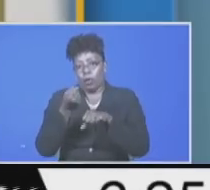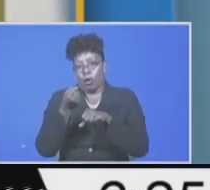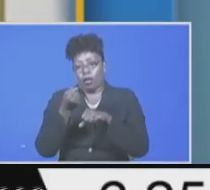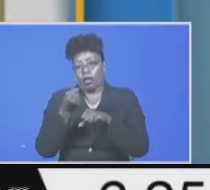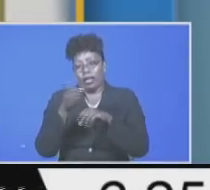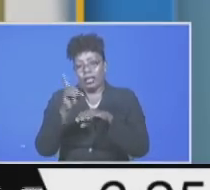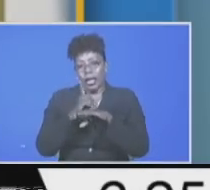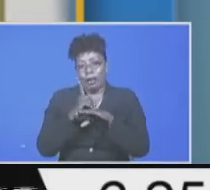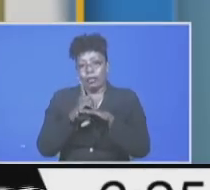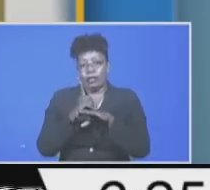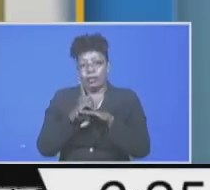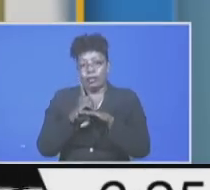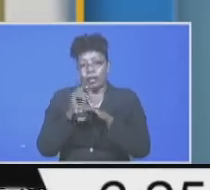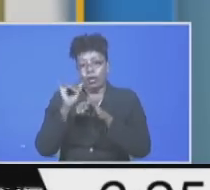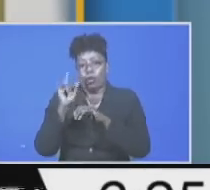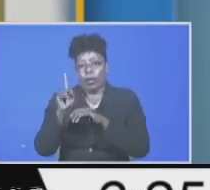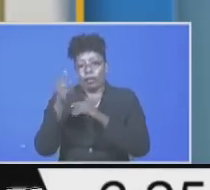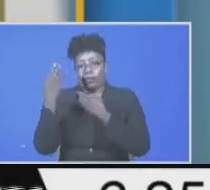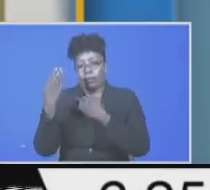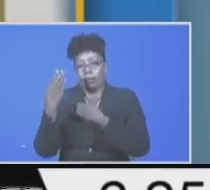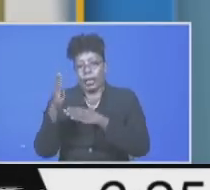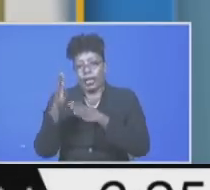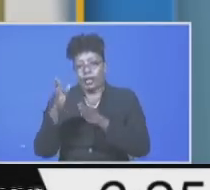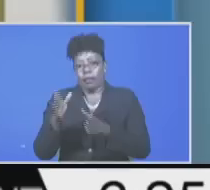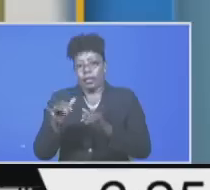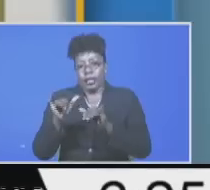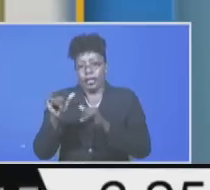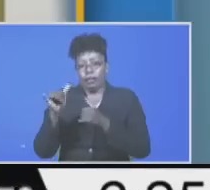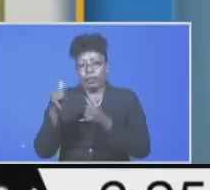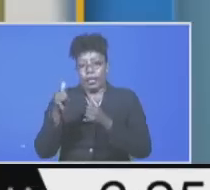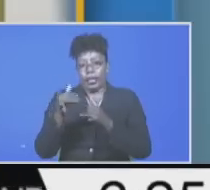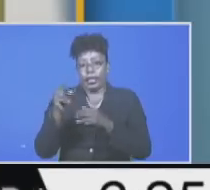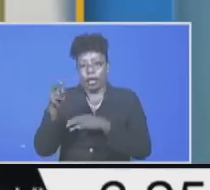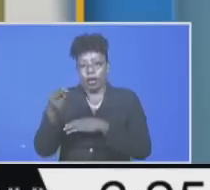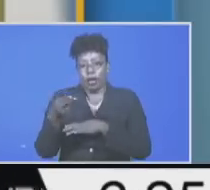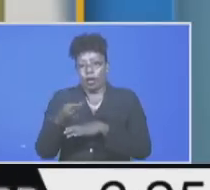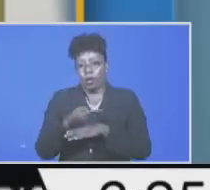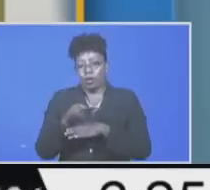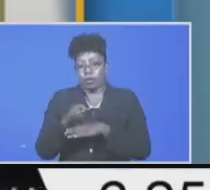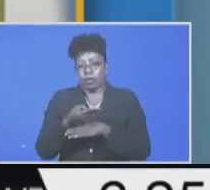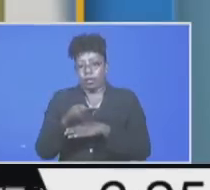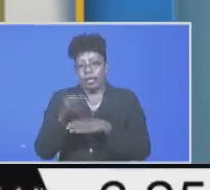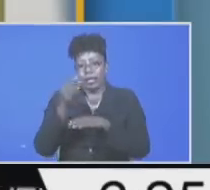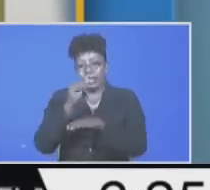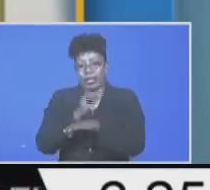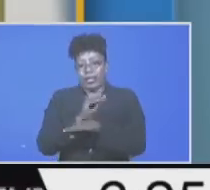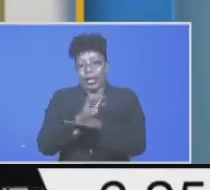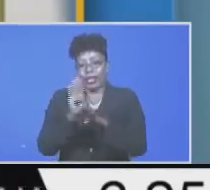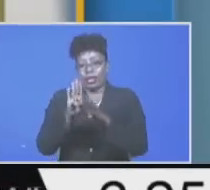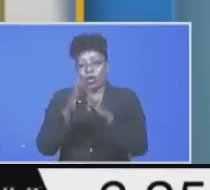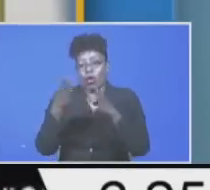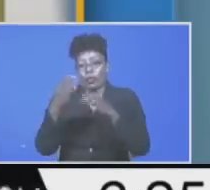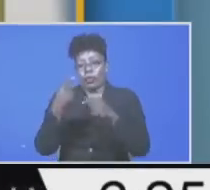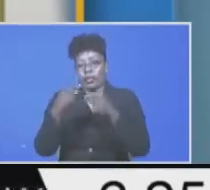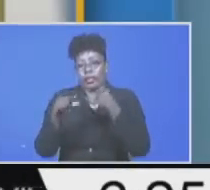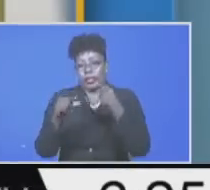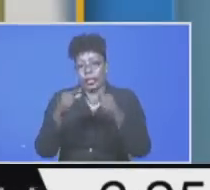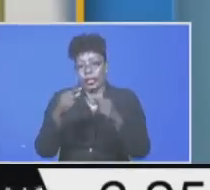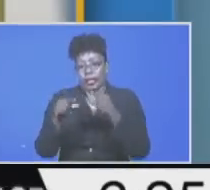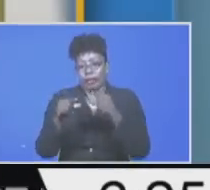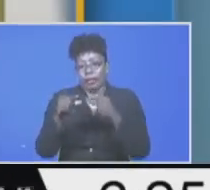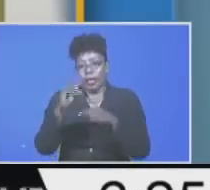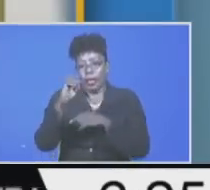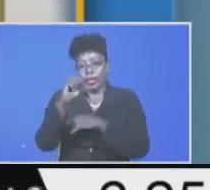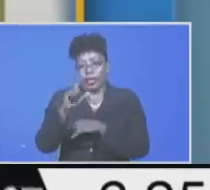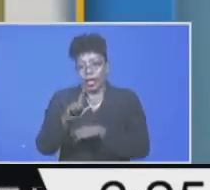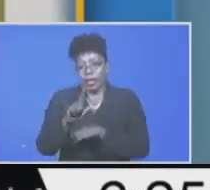one Bahamian left playing. Chazrado Chisholm and Visalia will host Rancho Cucamonga tonight. That's in the opening game of the California League